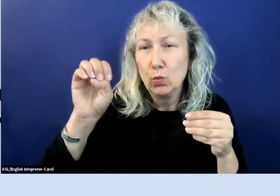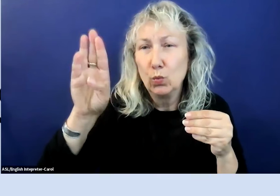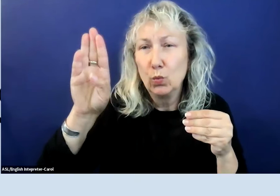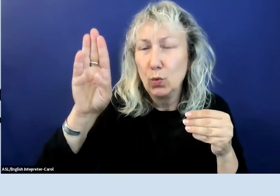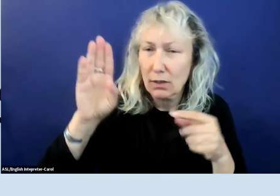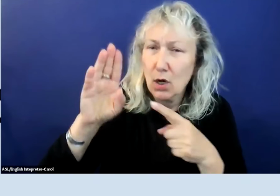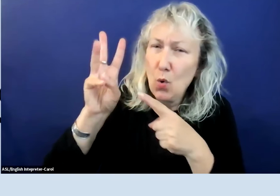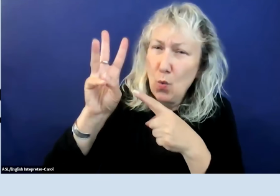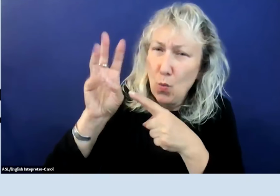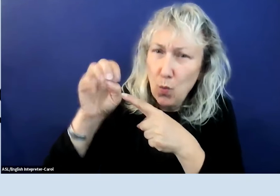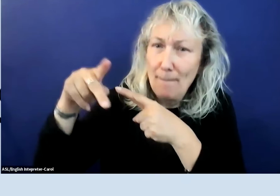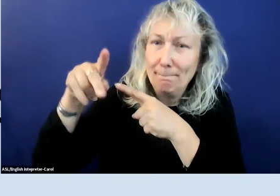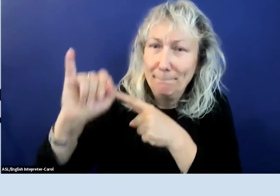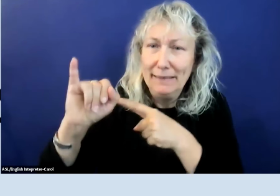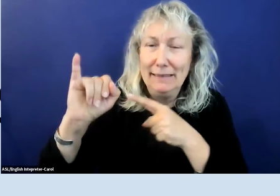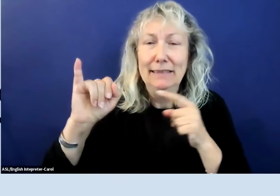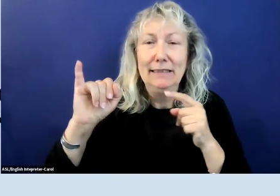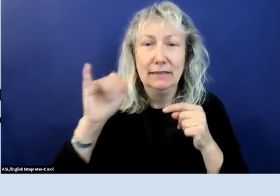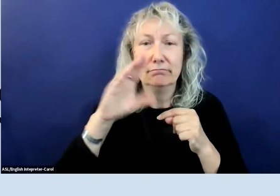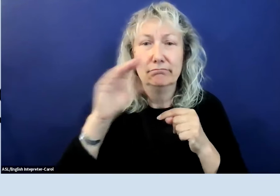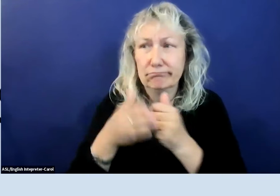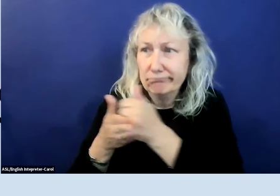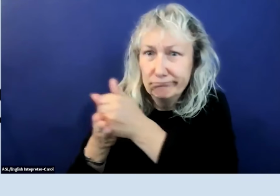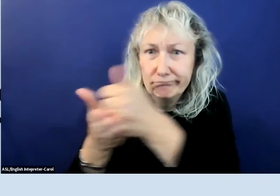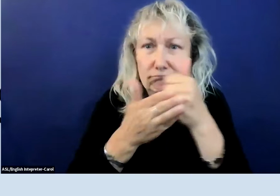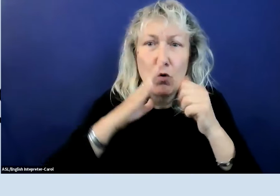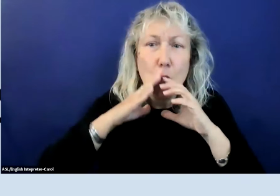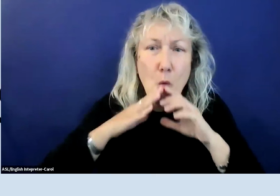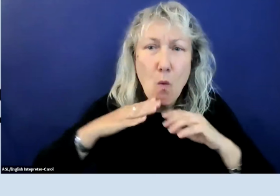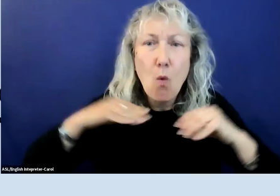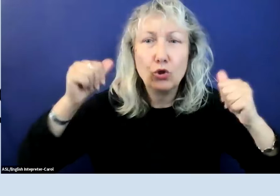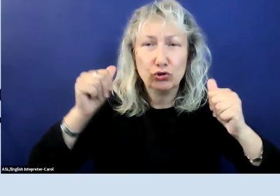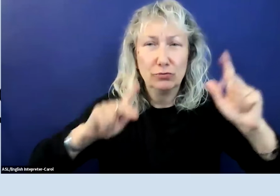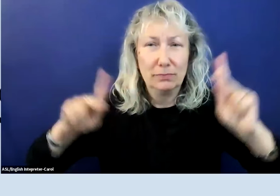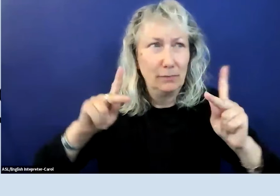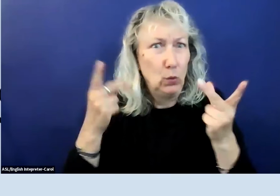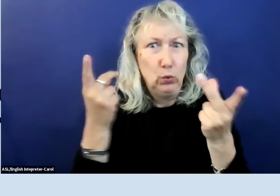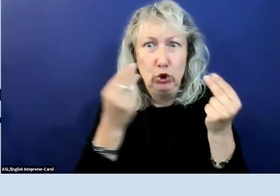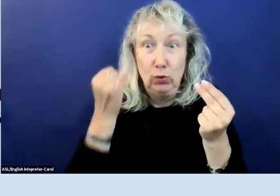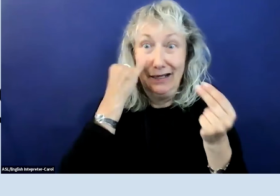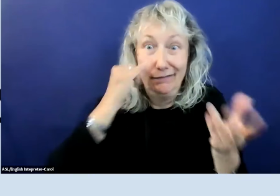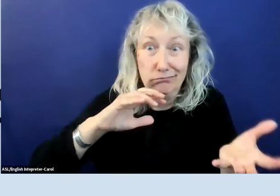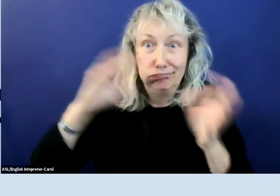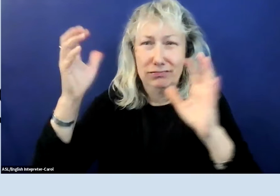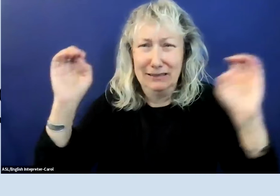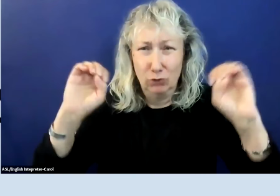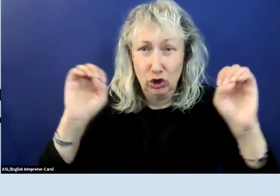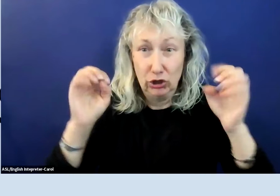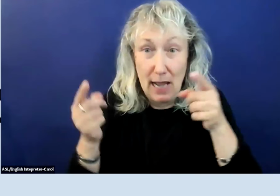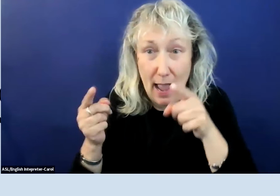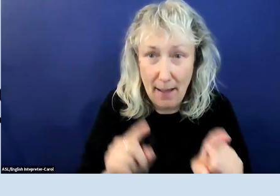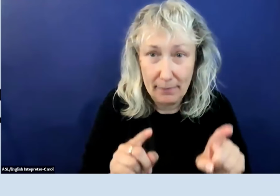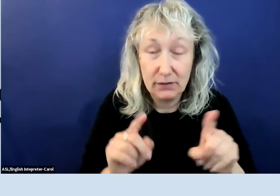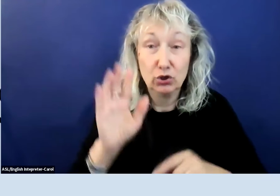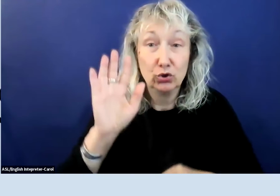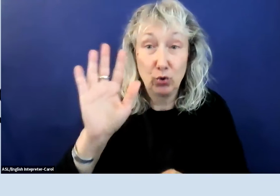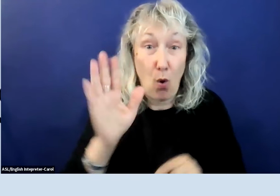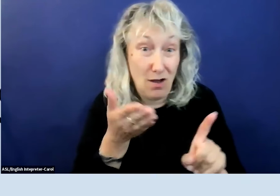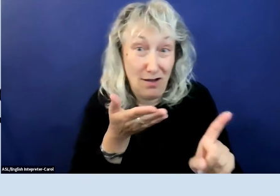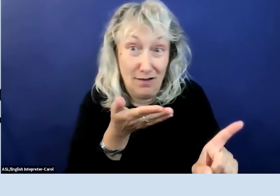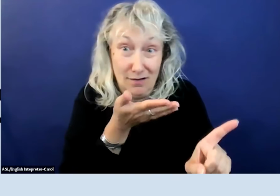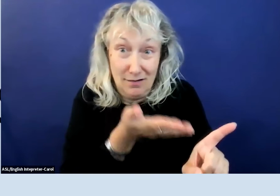a community and our older adult to prepare for emergency. As you can see on this first